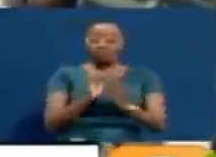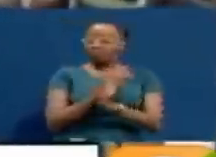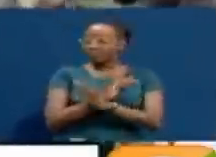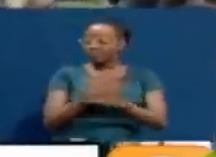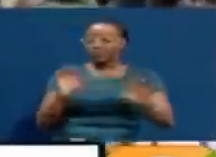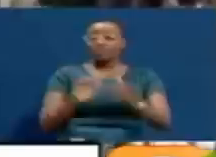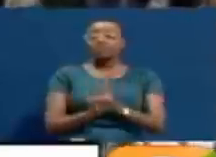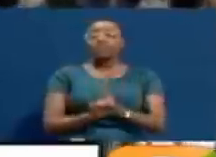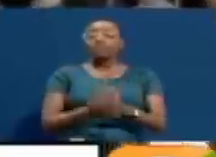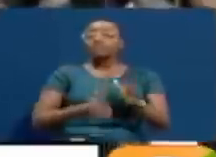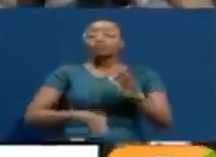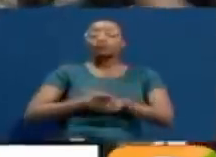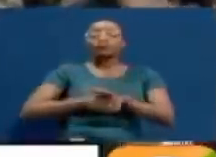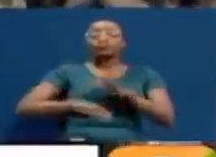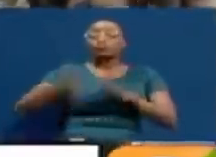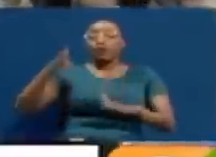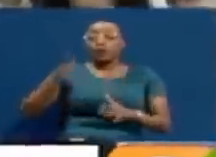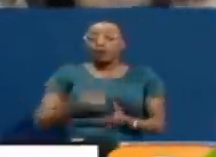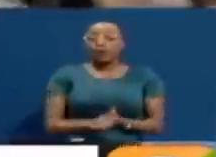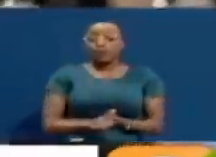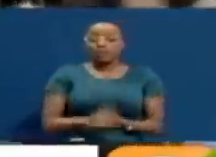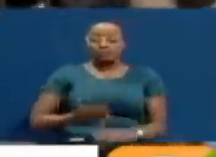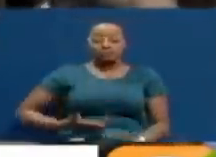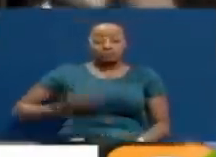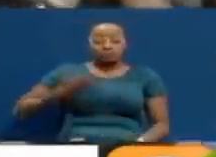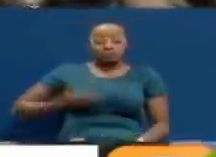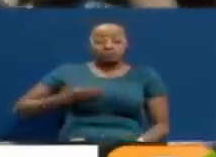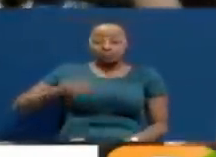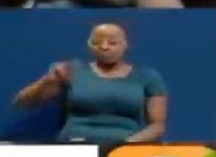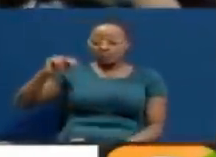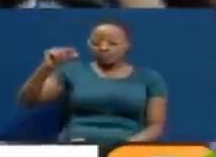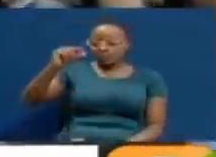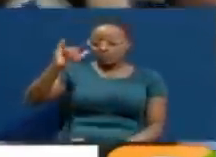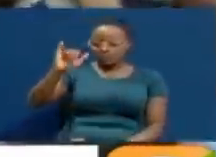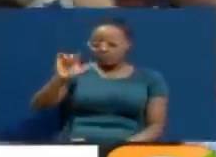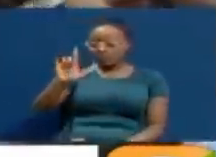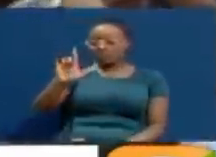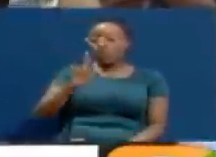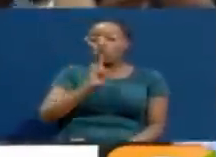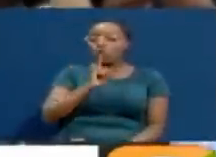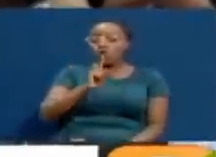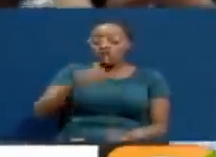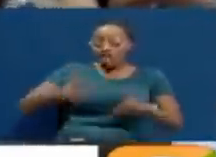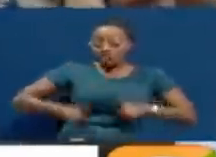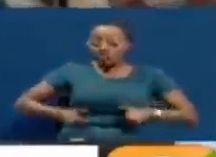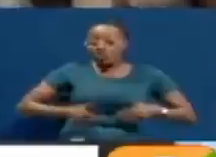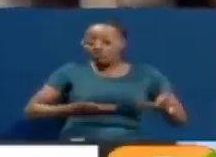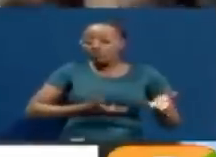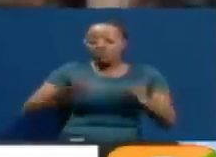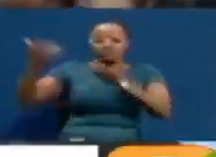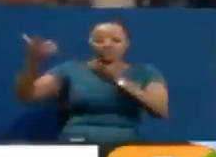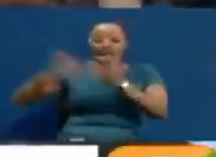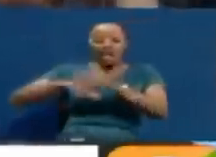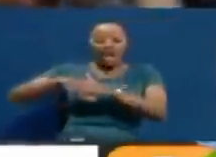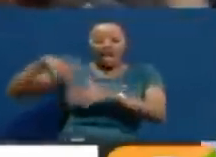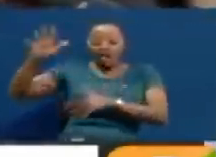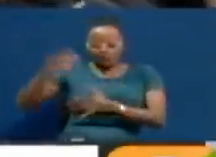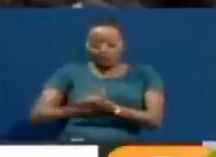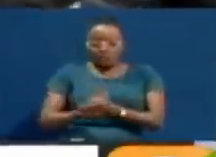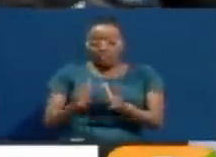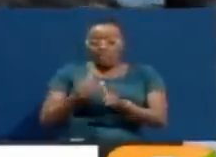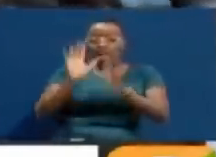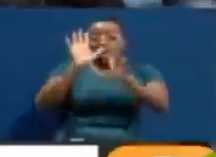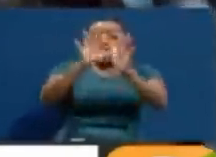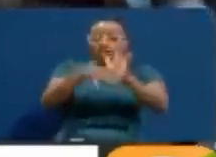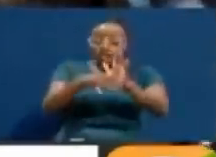Hakuna, atolewe. A visibly angry Charity Ngilu directing young men to throw him out. Atolewe. A little while